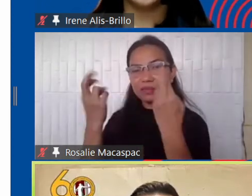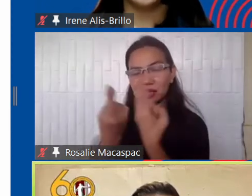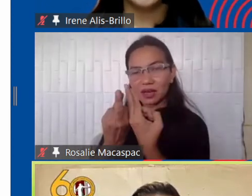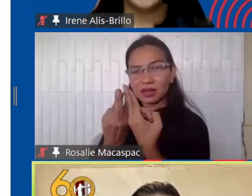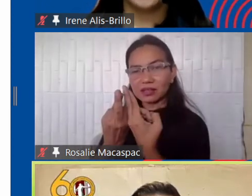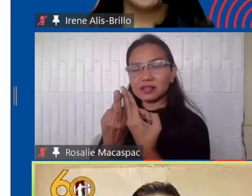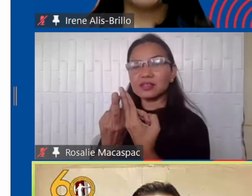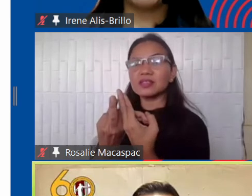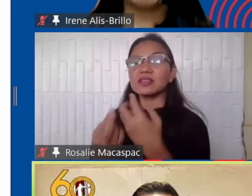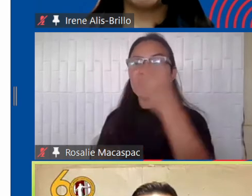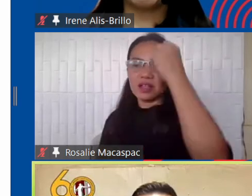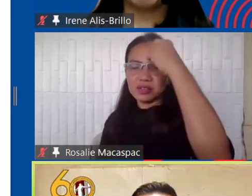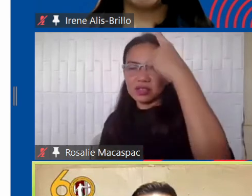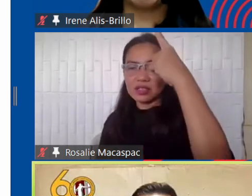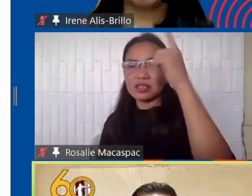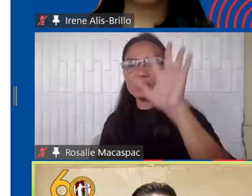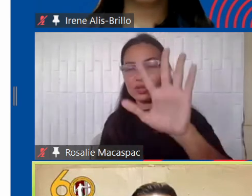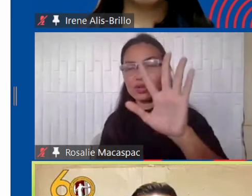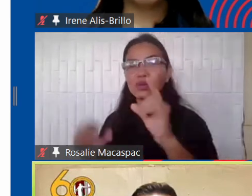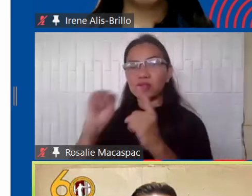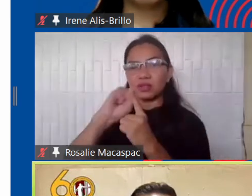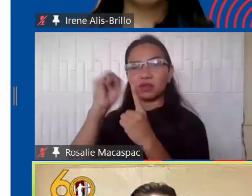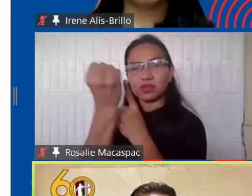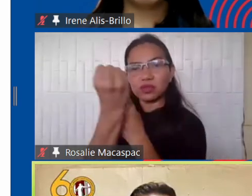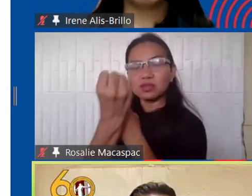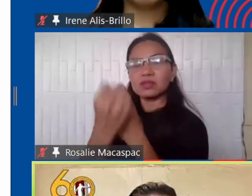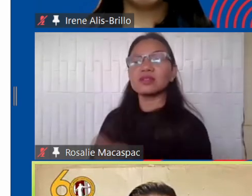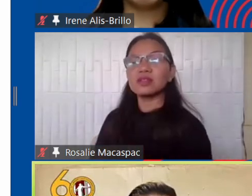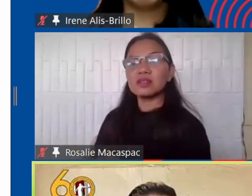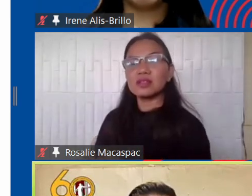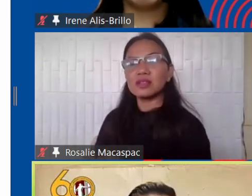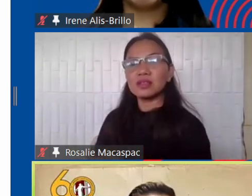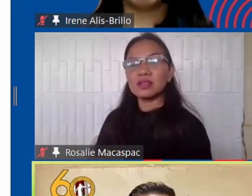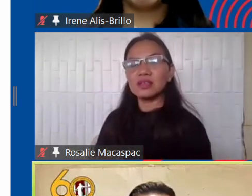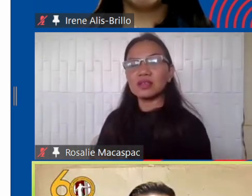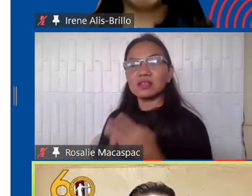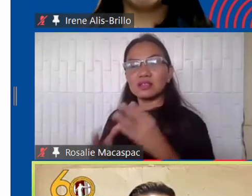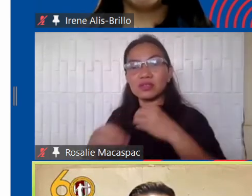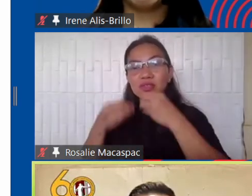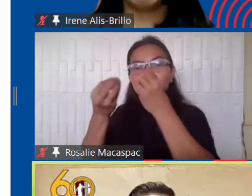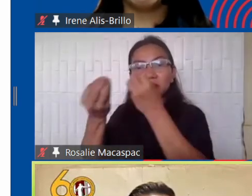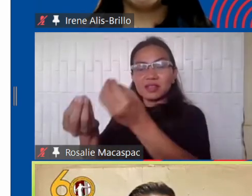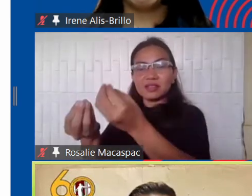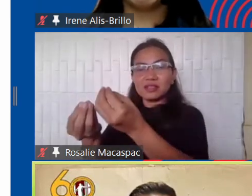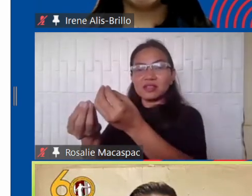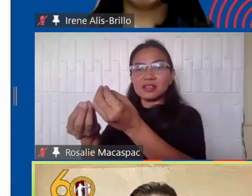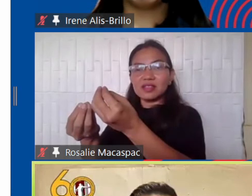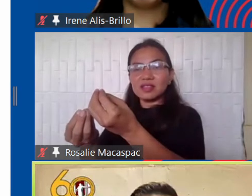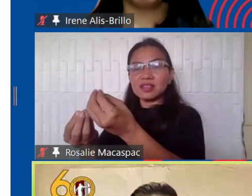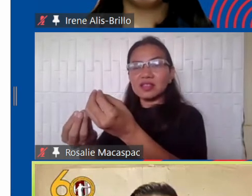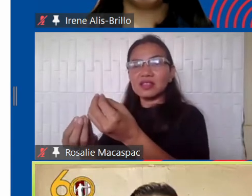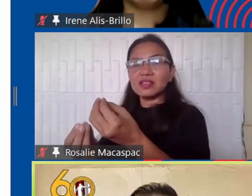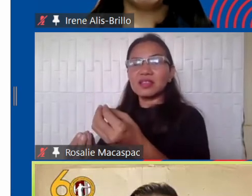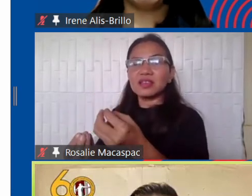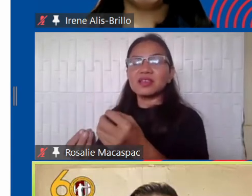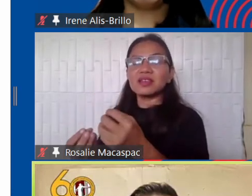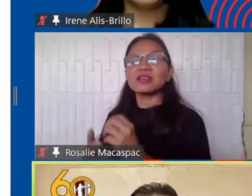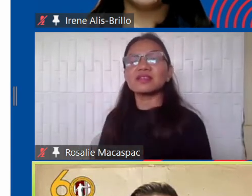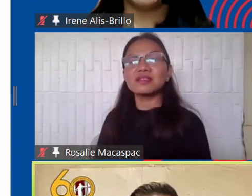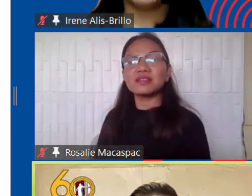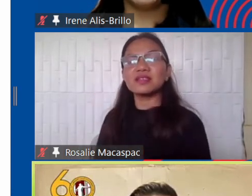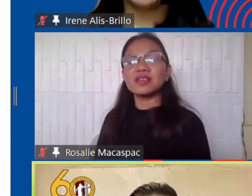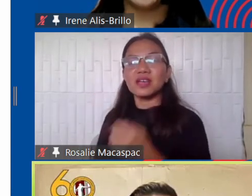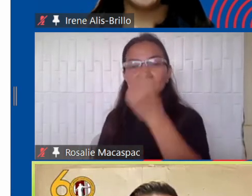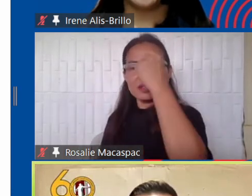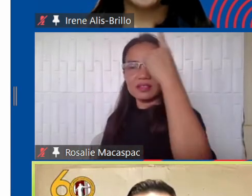Because I understand your situation. This was given to you, and from your question, I can understand